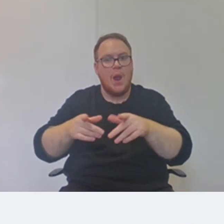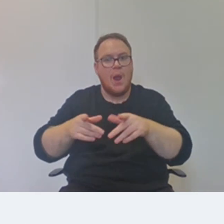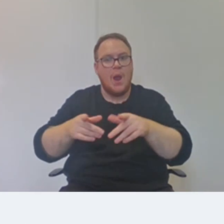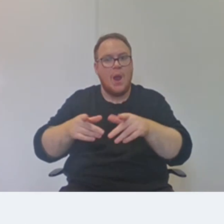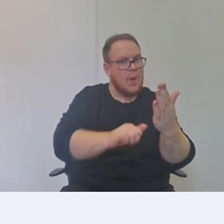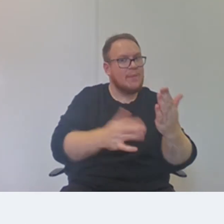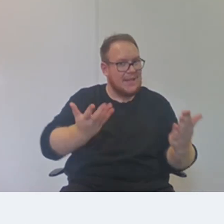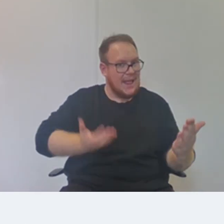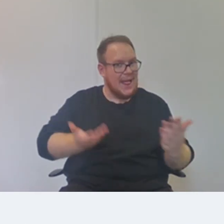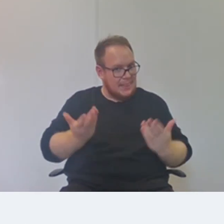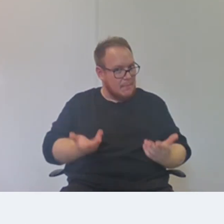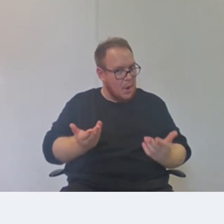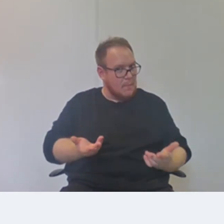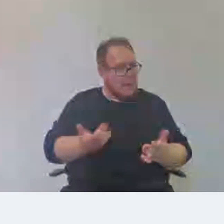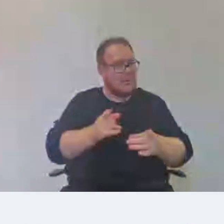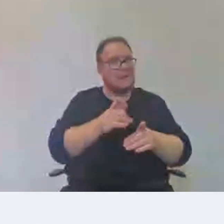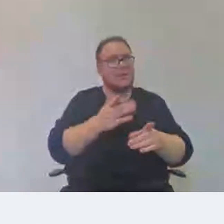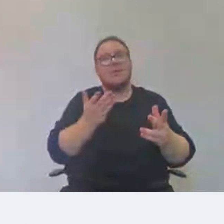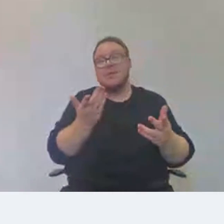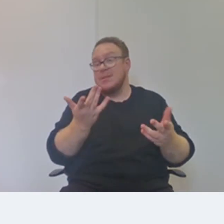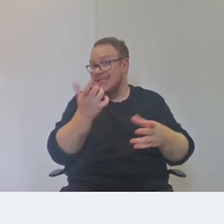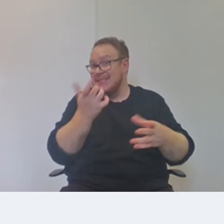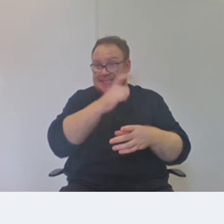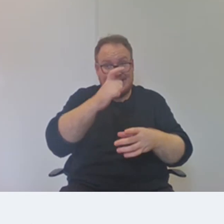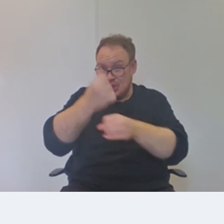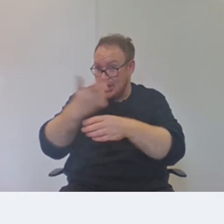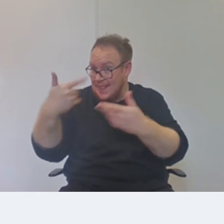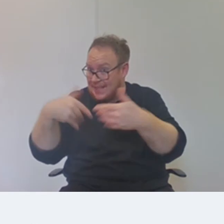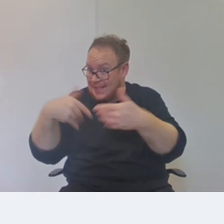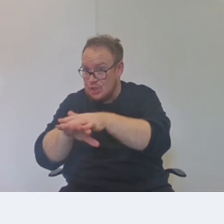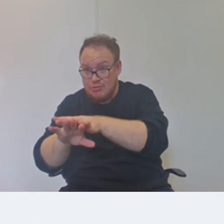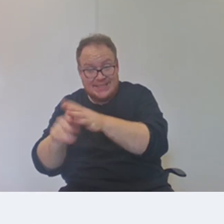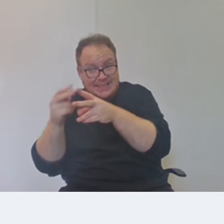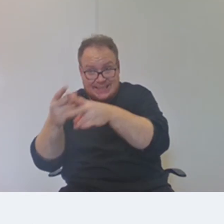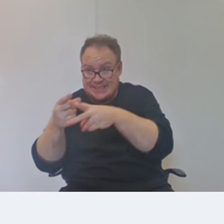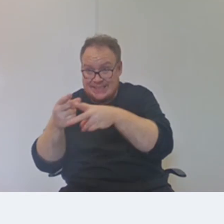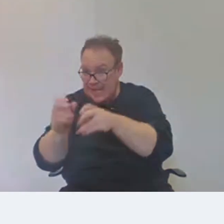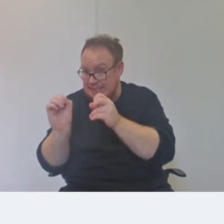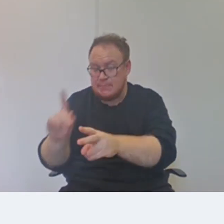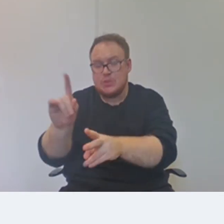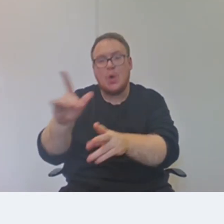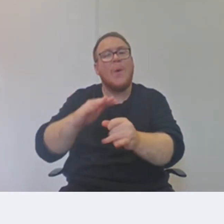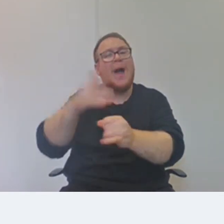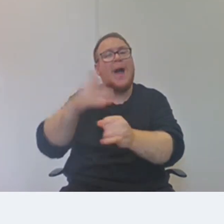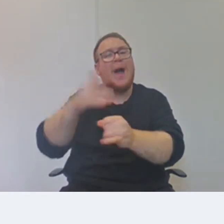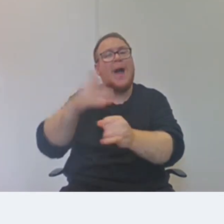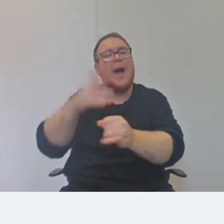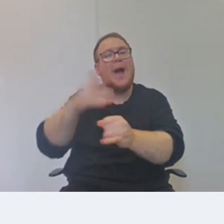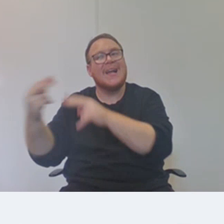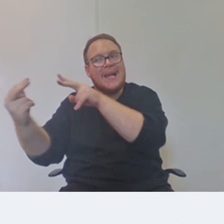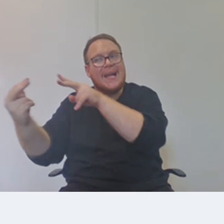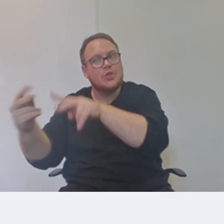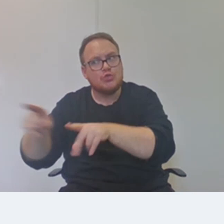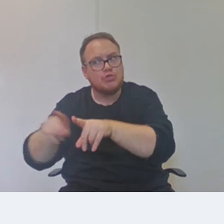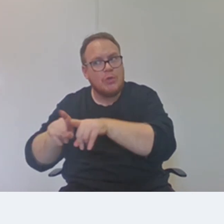a CCG's level and the integrated care system. So I'll get in touch after this call and hear some of your suggestions.